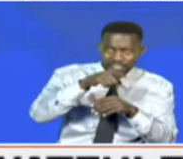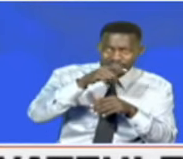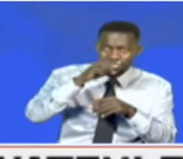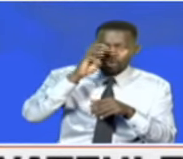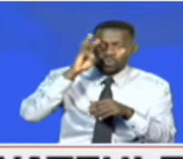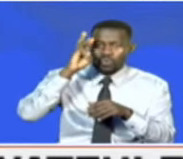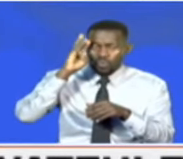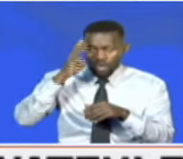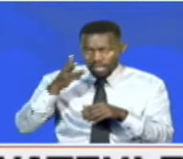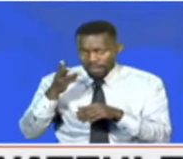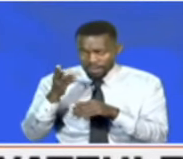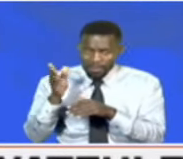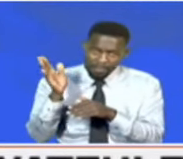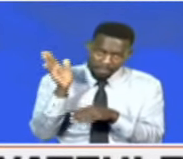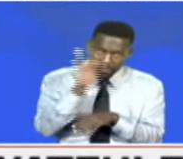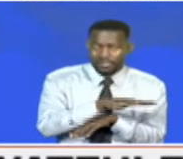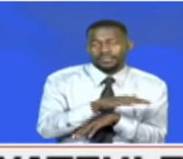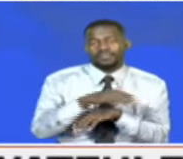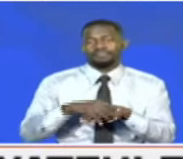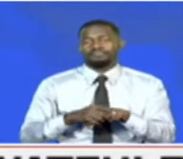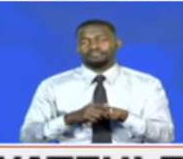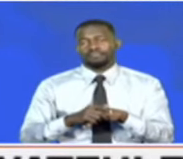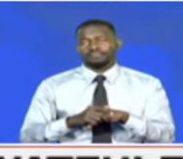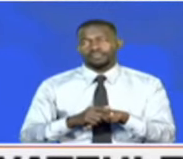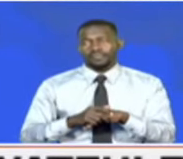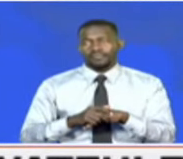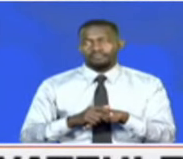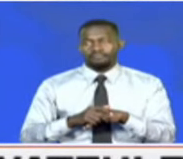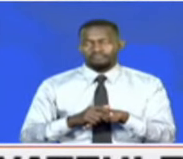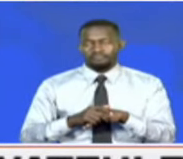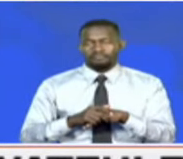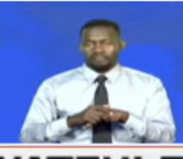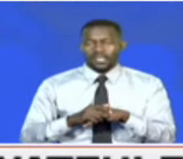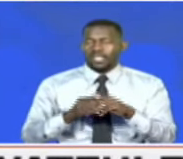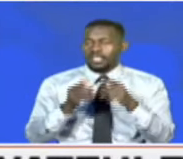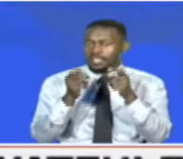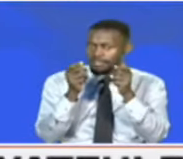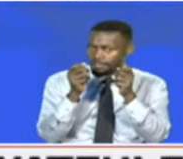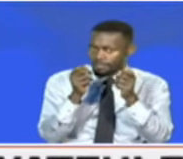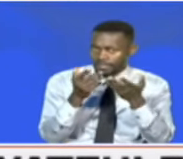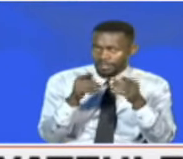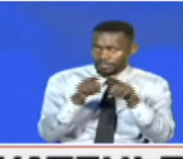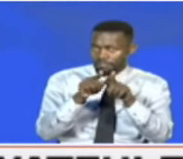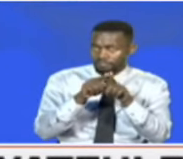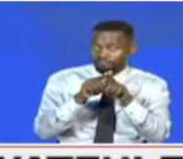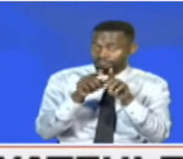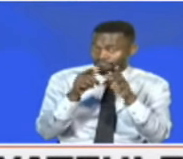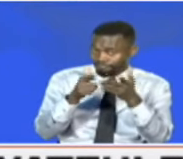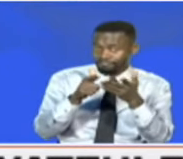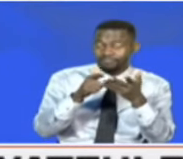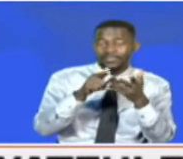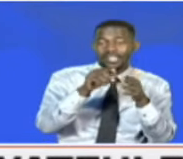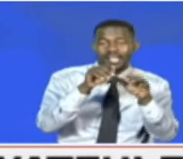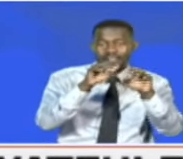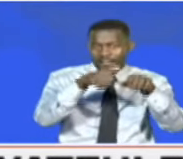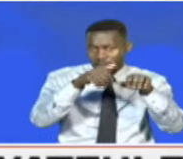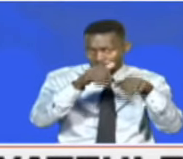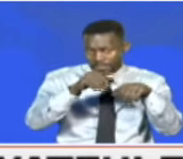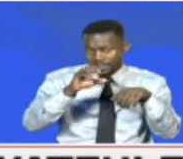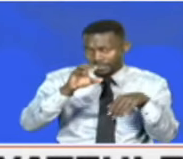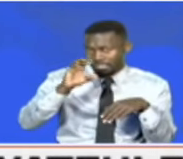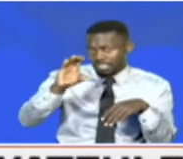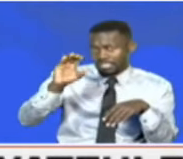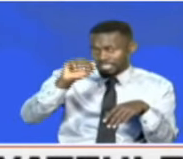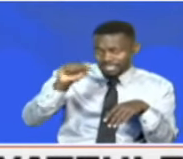revoked. Kwa upande mwingine, ole wako ikiwa wewe ni mkiritimba wa mbolea. Kwani waziri mteule Wizara ya Kilimo Andrew